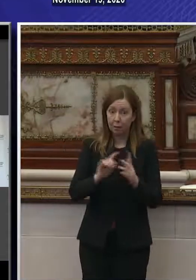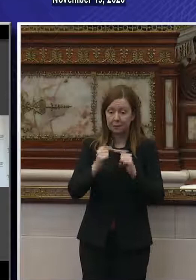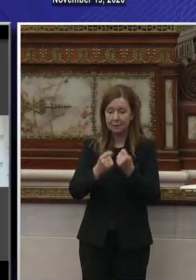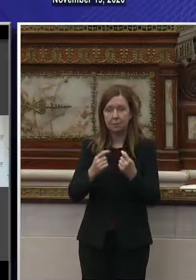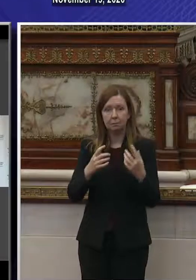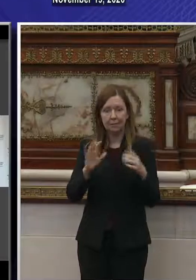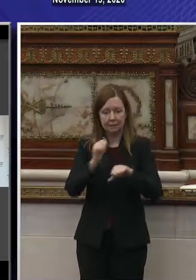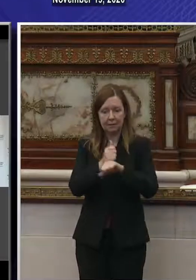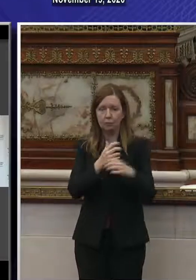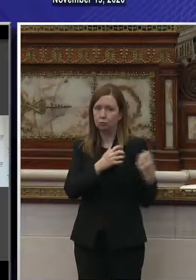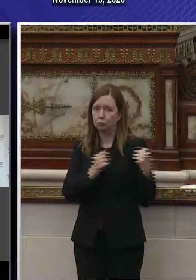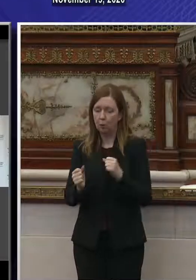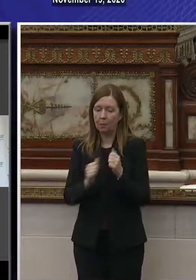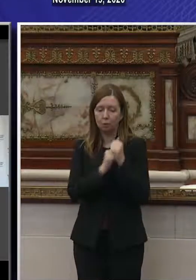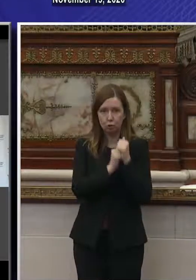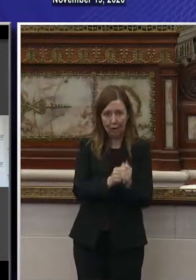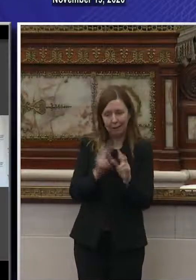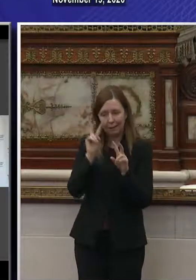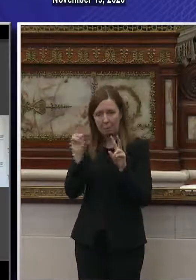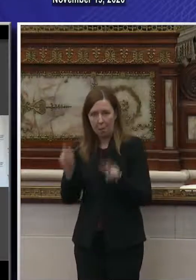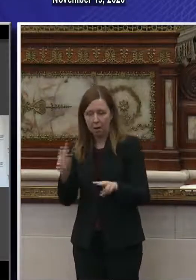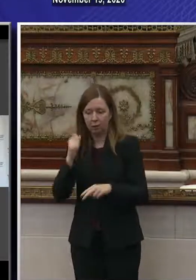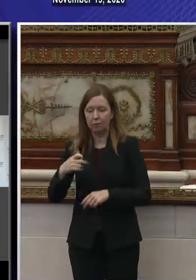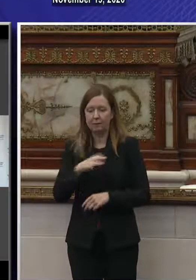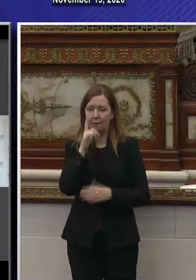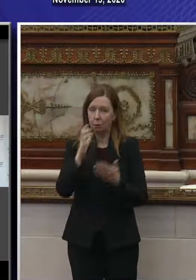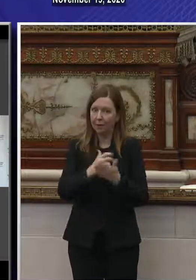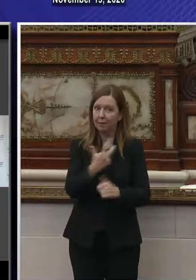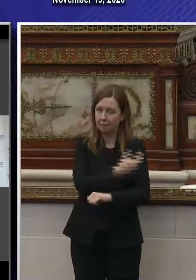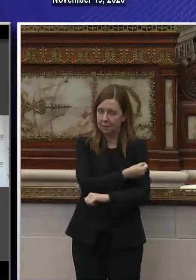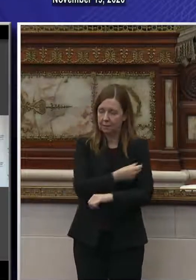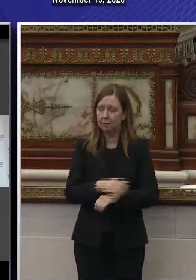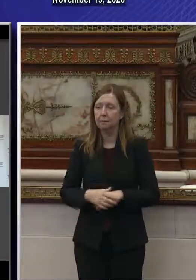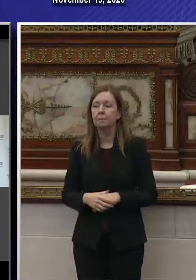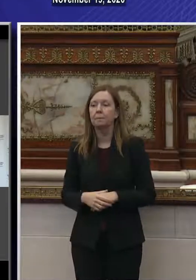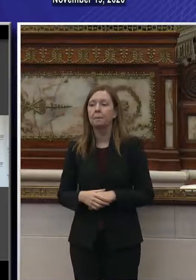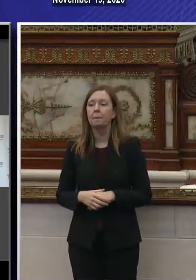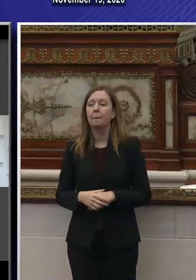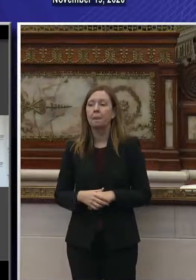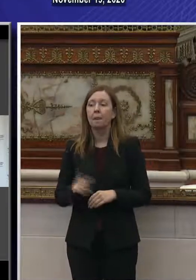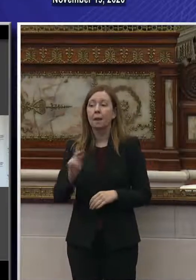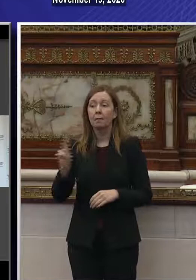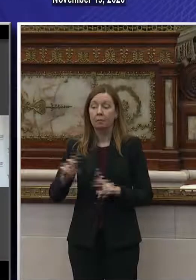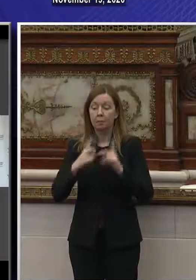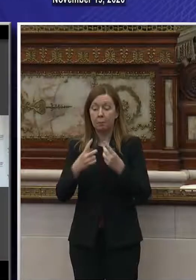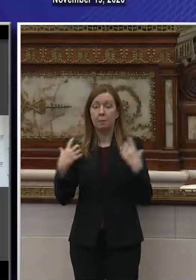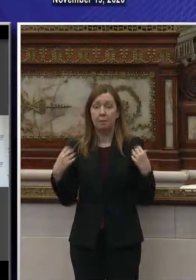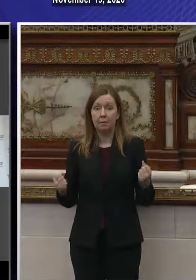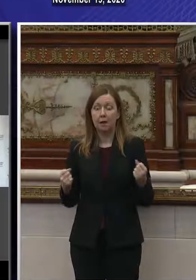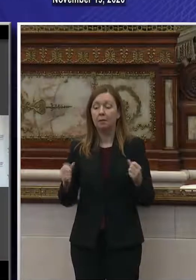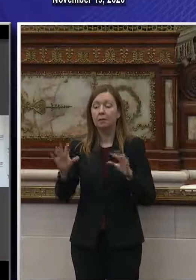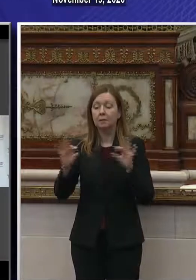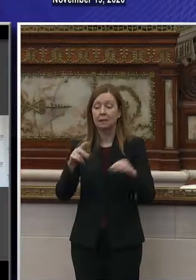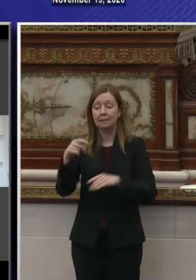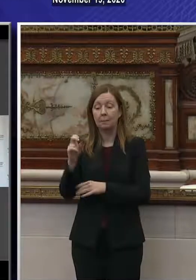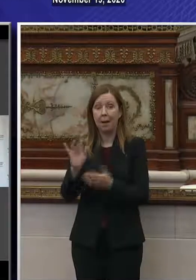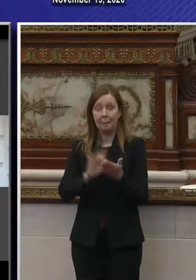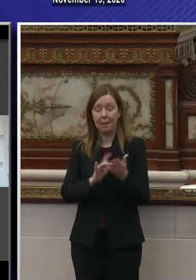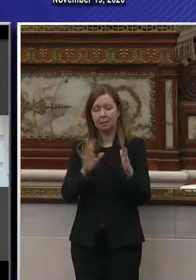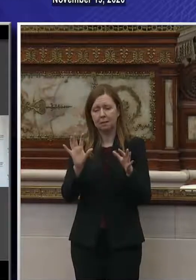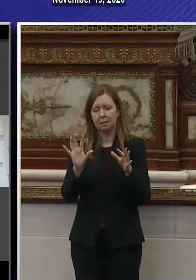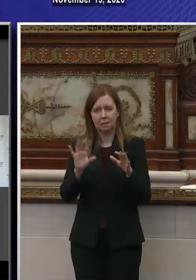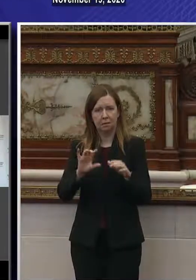a robust tracking and monitoring system for staff who receive the vaccine. The Philadelphia Department of Health has selected Penn Medicine, along